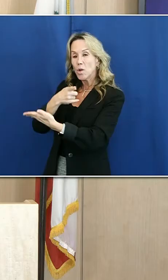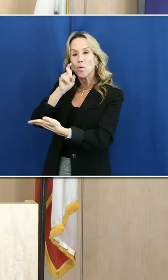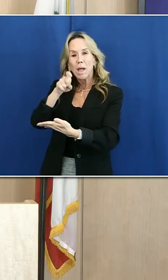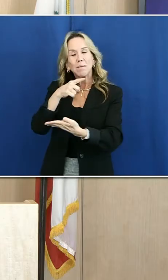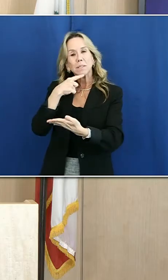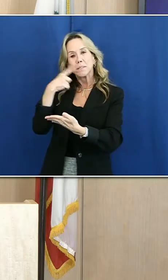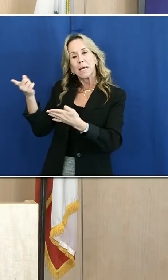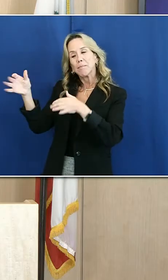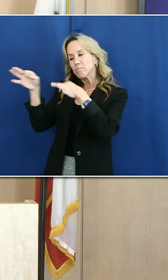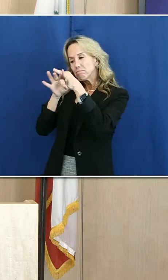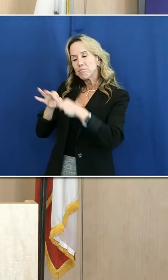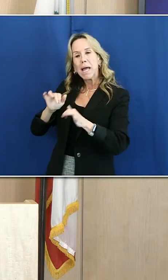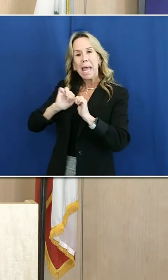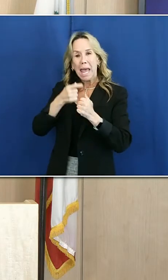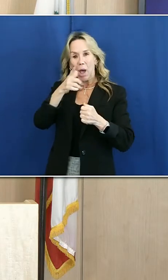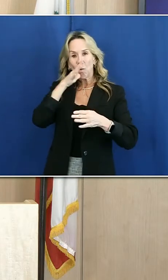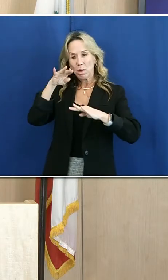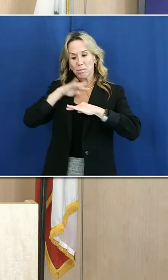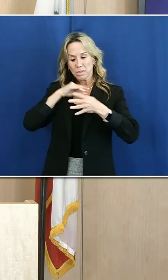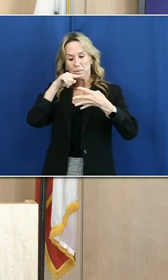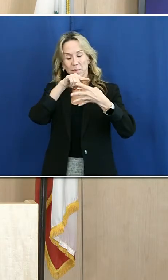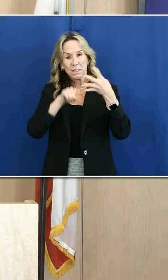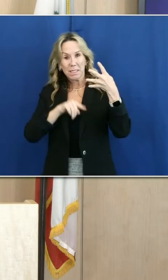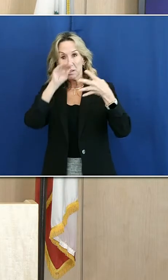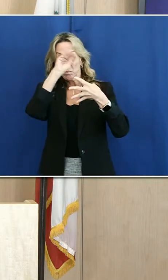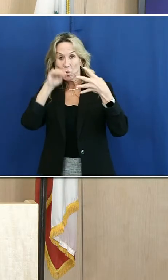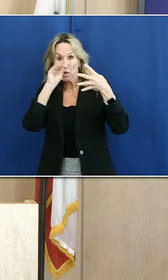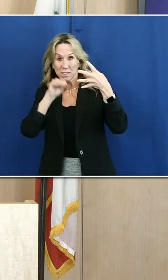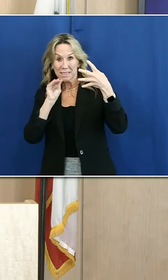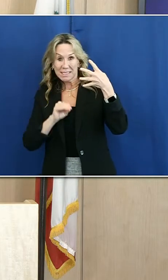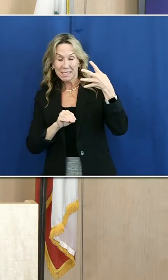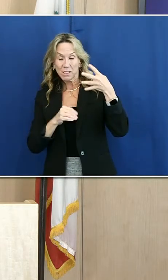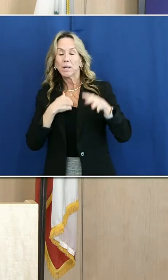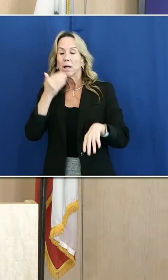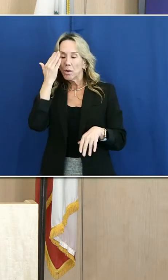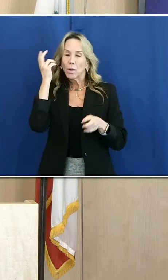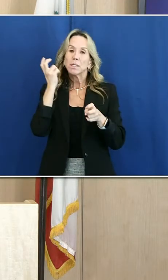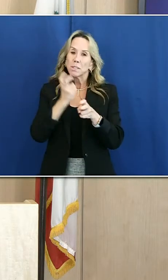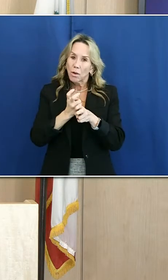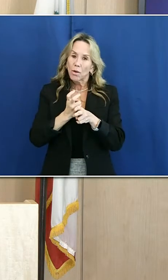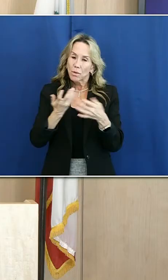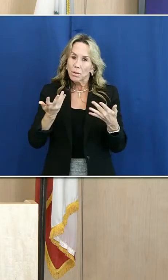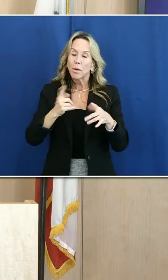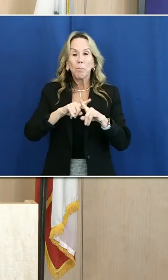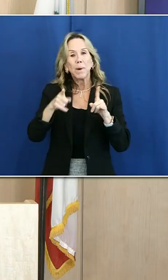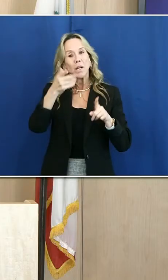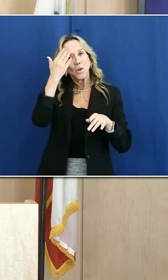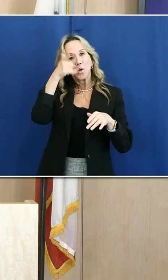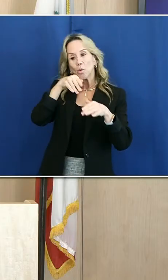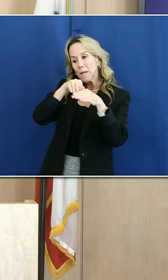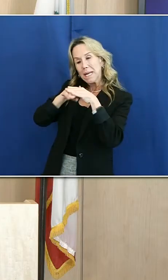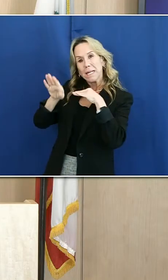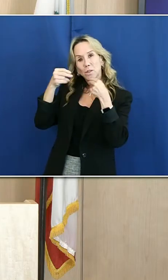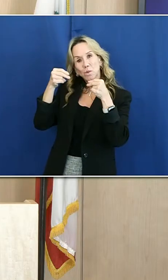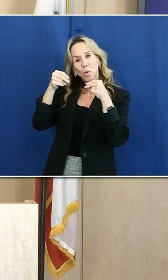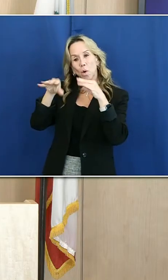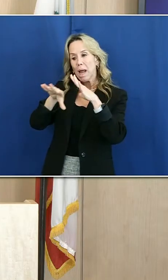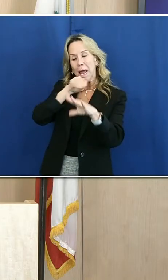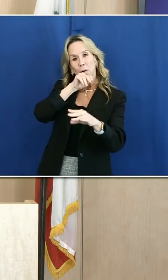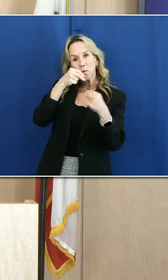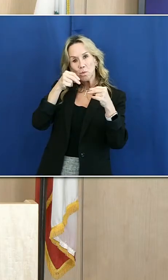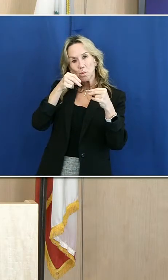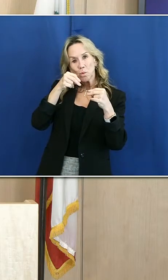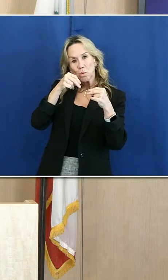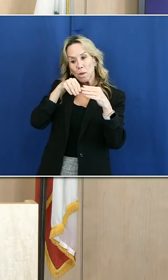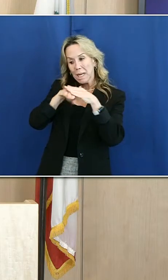I know that's tough to do, but we see it all the time at certain places where you go in a store and you're being clicked in and you clicked out a store. So that'll be the first